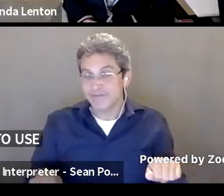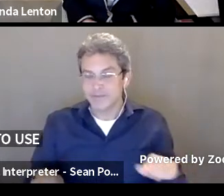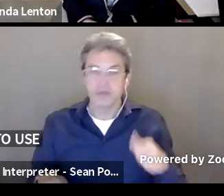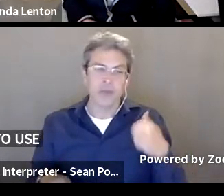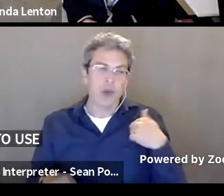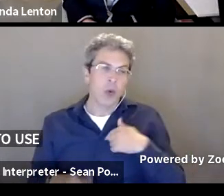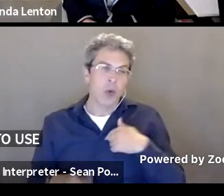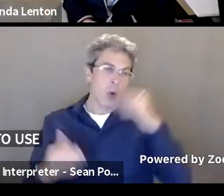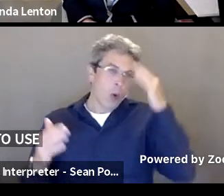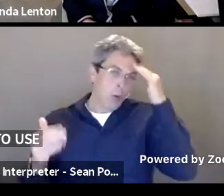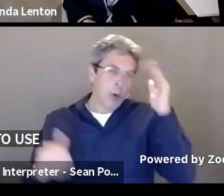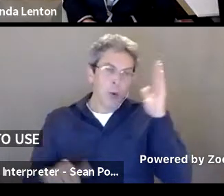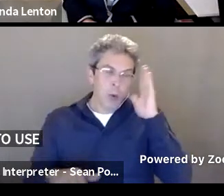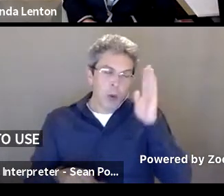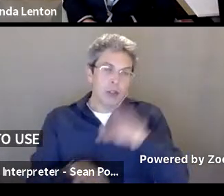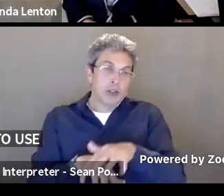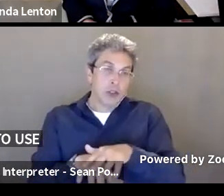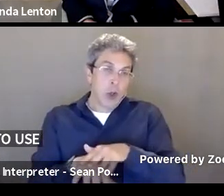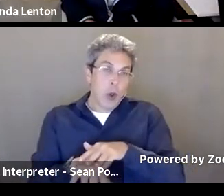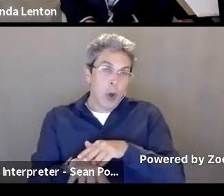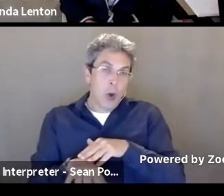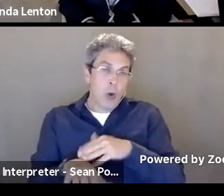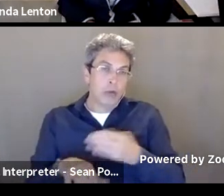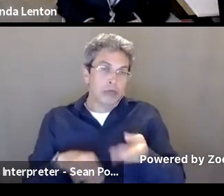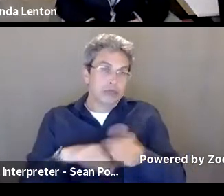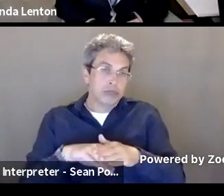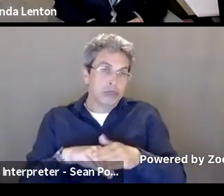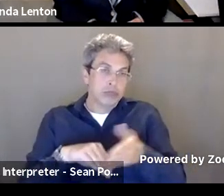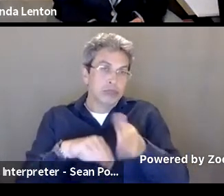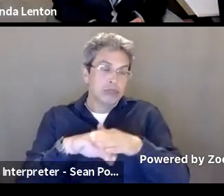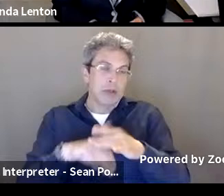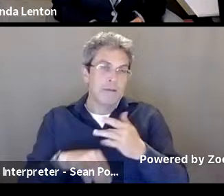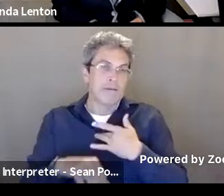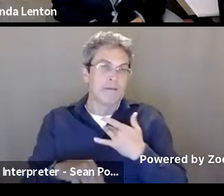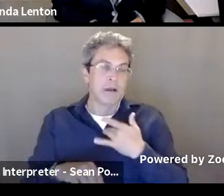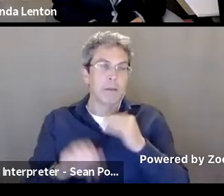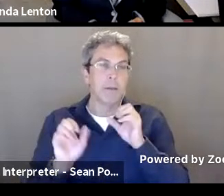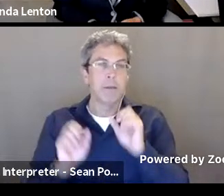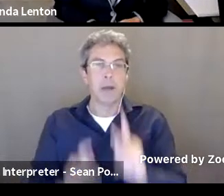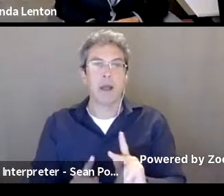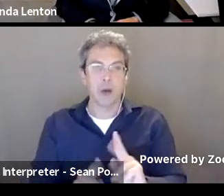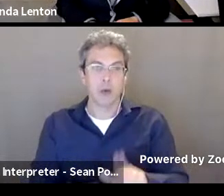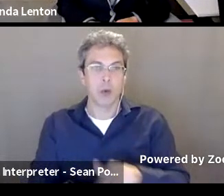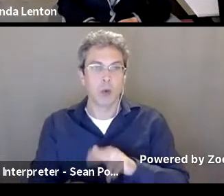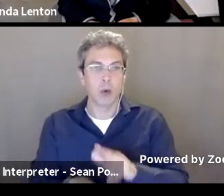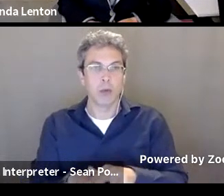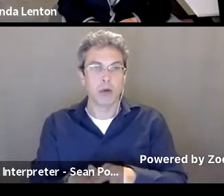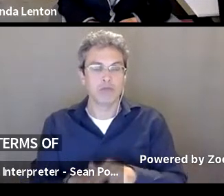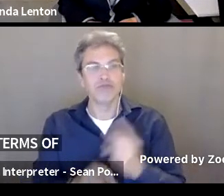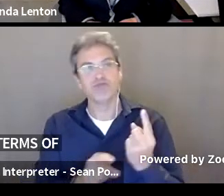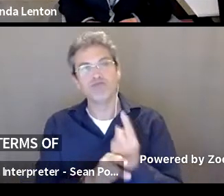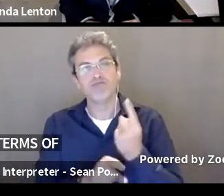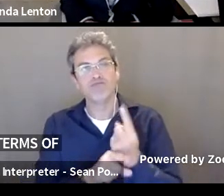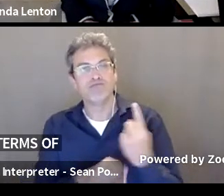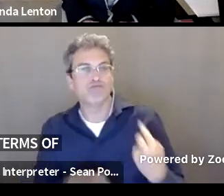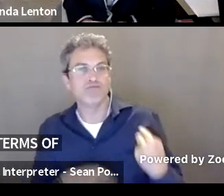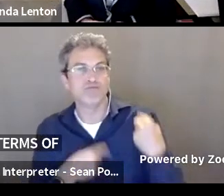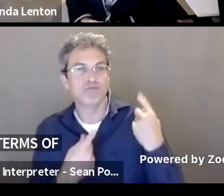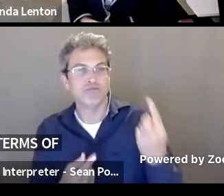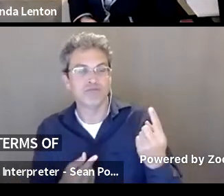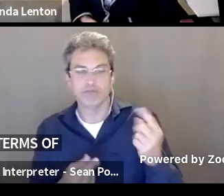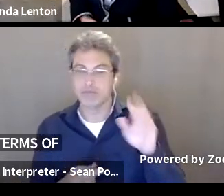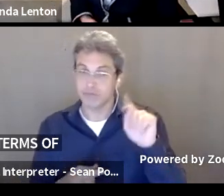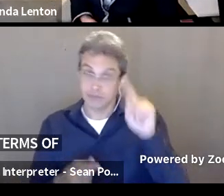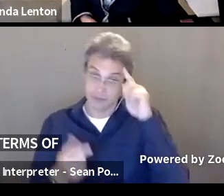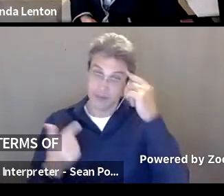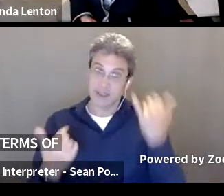gradually increase over time in terms of a sense of normalcy and access to more of our typical ways of doing things, but we will have to take it